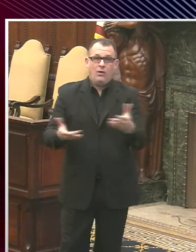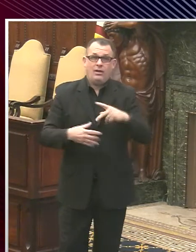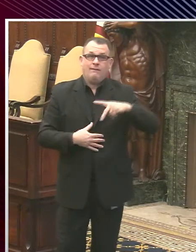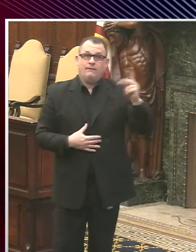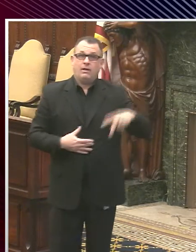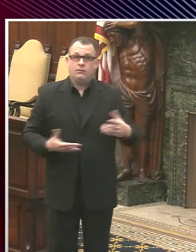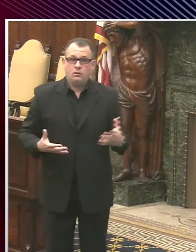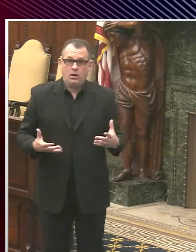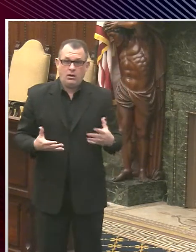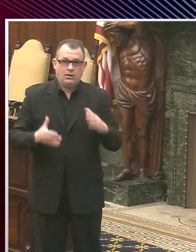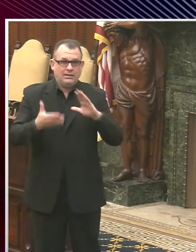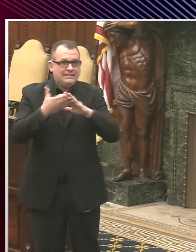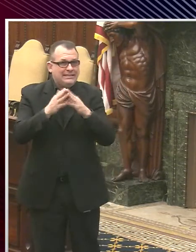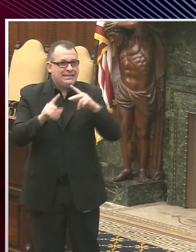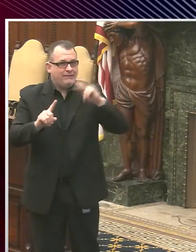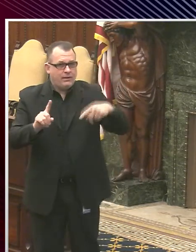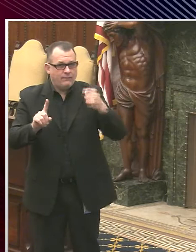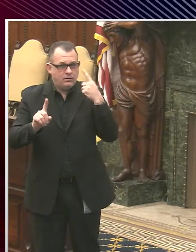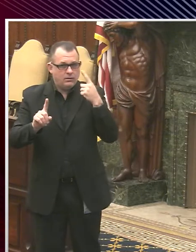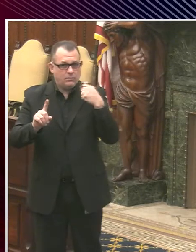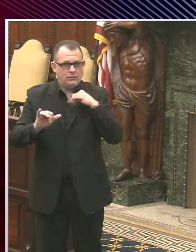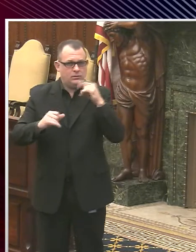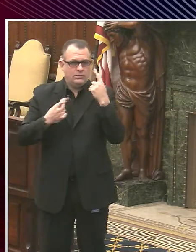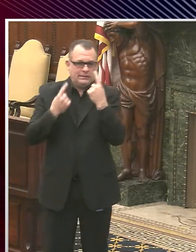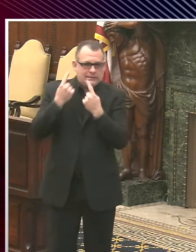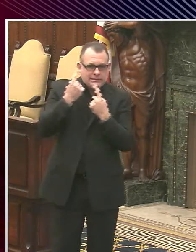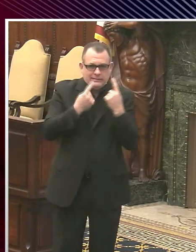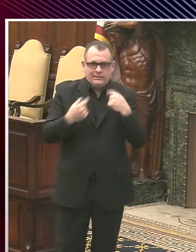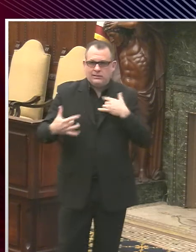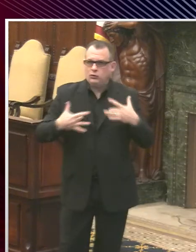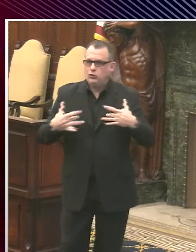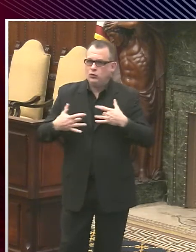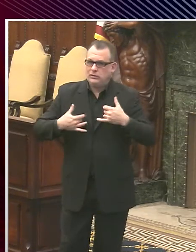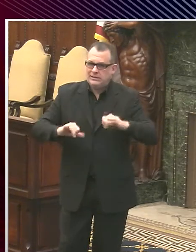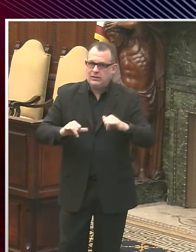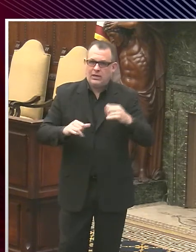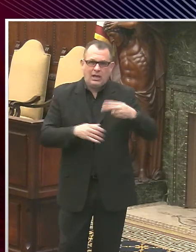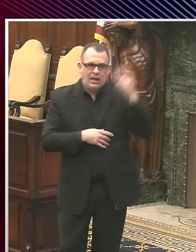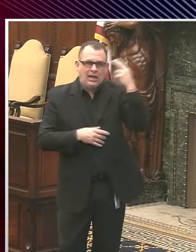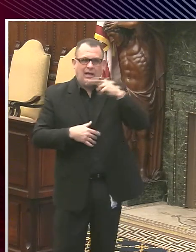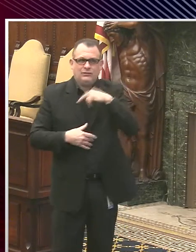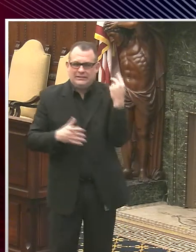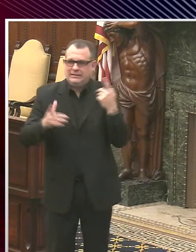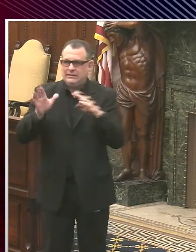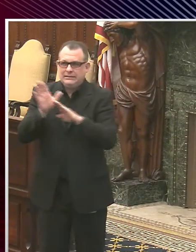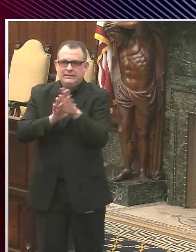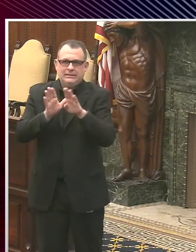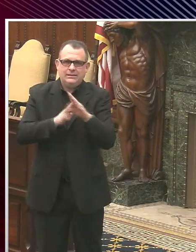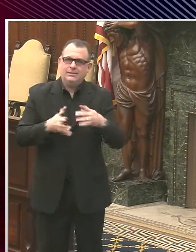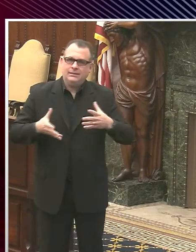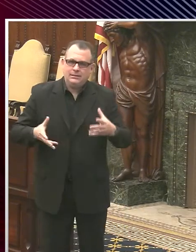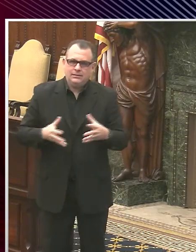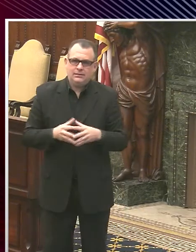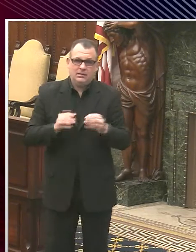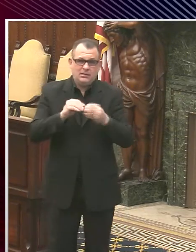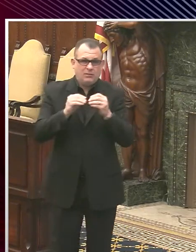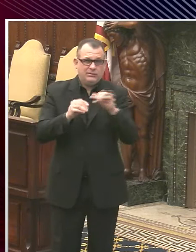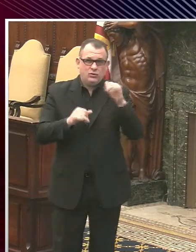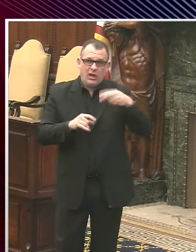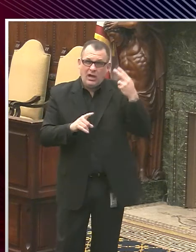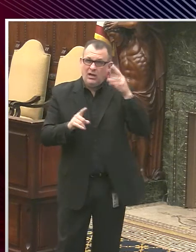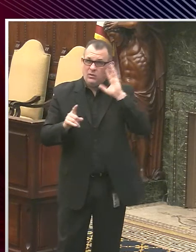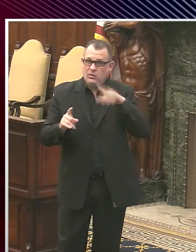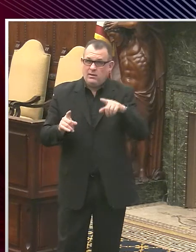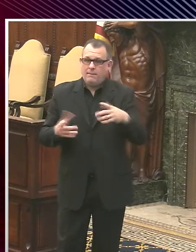in the city of Philadelphia. We're still concerned about the high and possibly rising COVID rates. Our numbers are still quite high. And so we're going to review